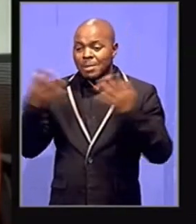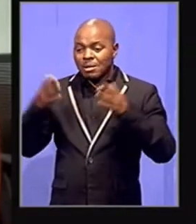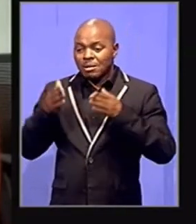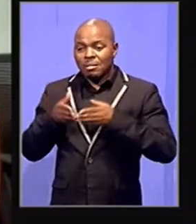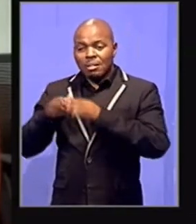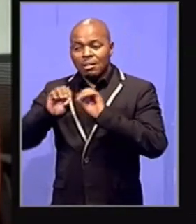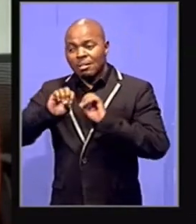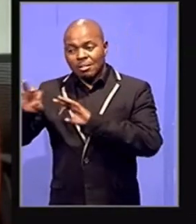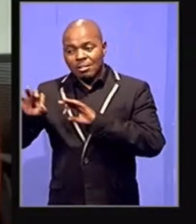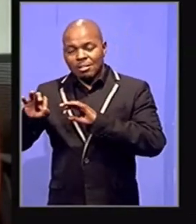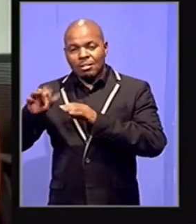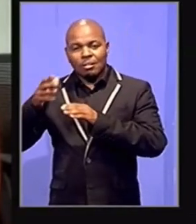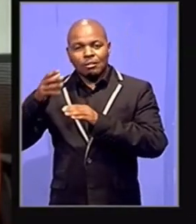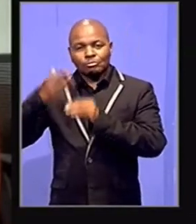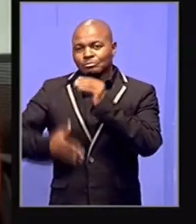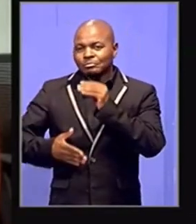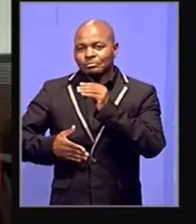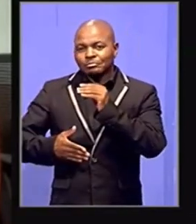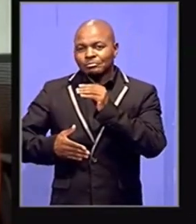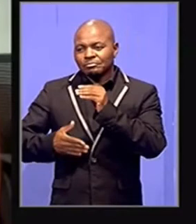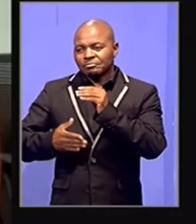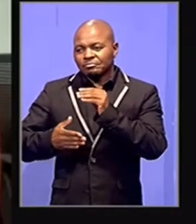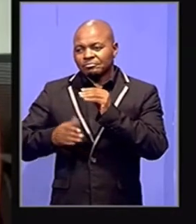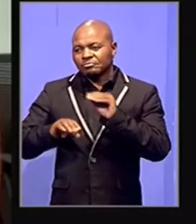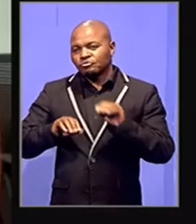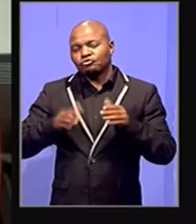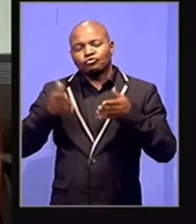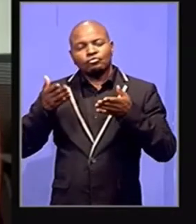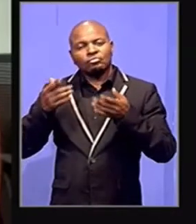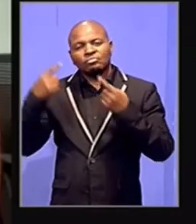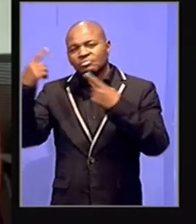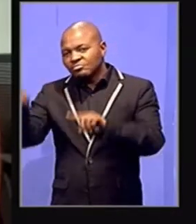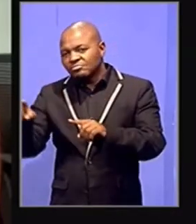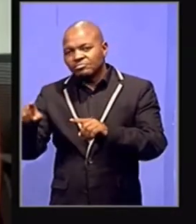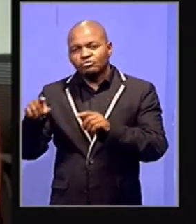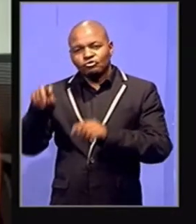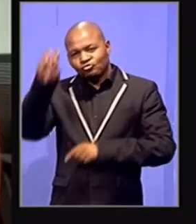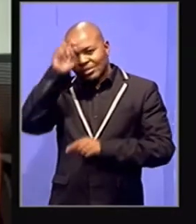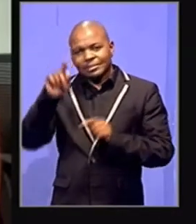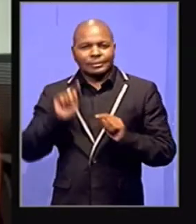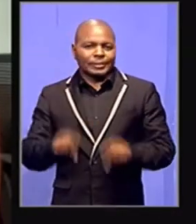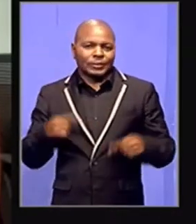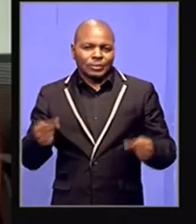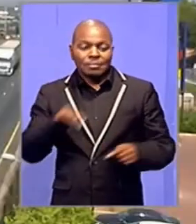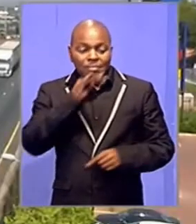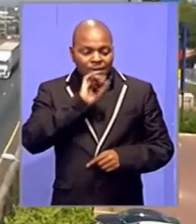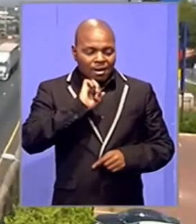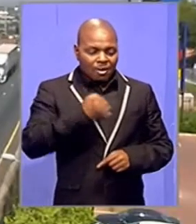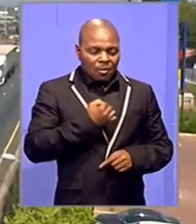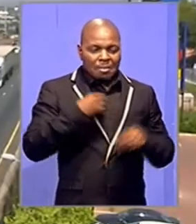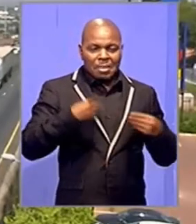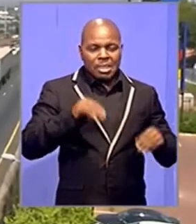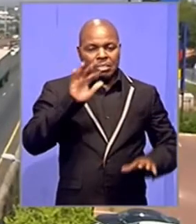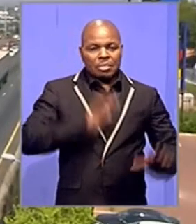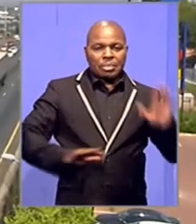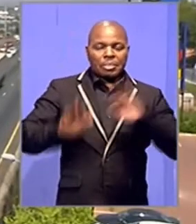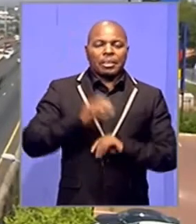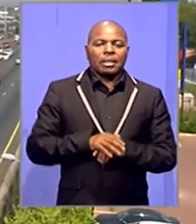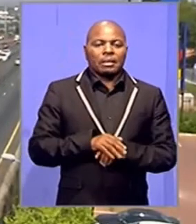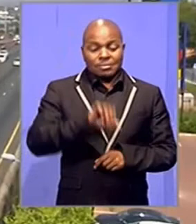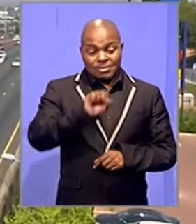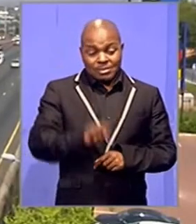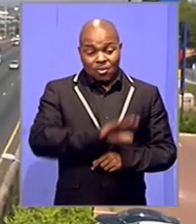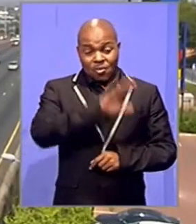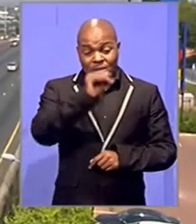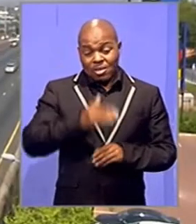have stopped all routes into Russia. And that's affected our business. Tse ding tsa ditlamorao tse Afrika Borwang e